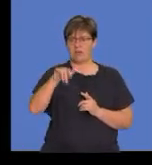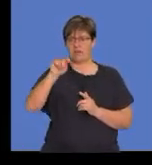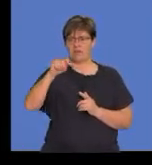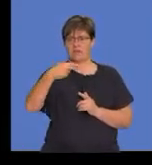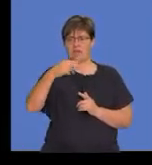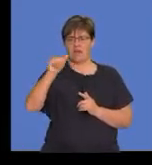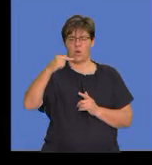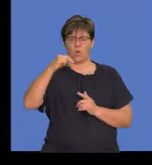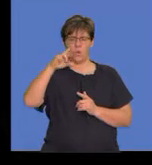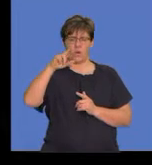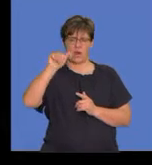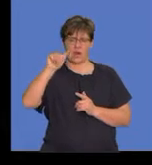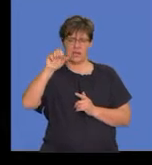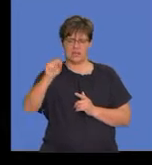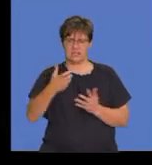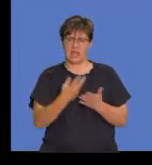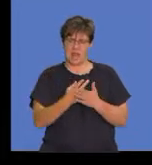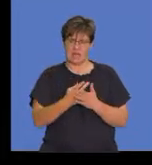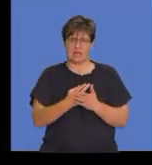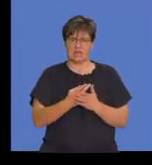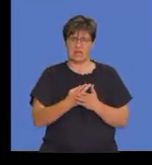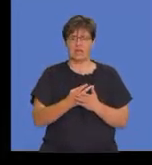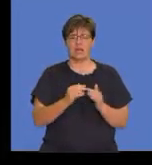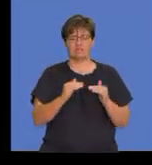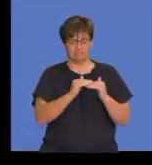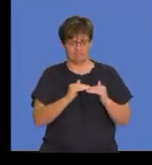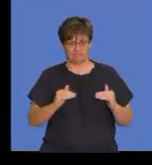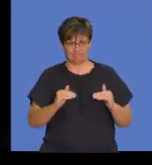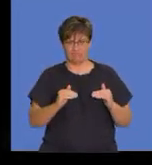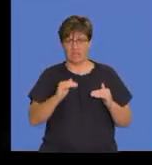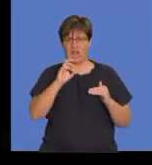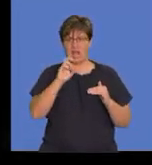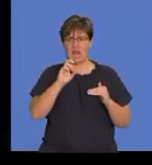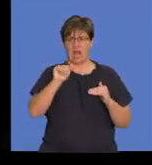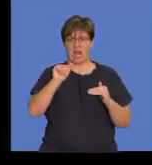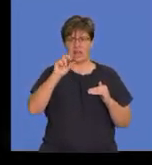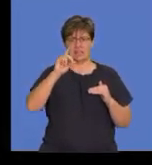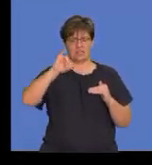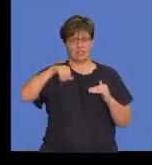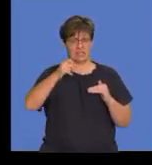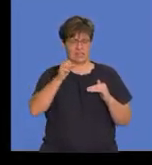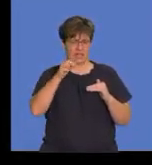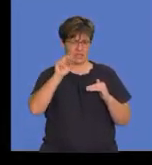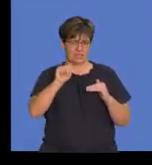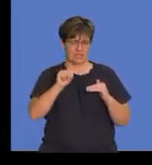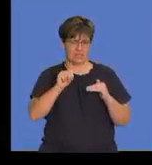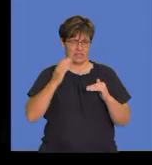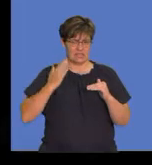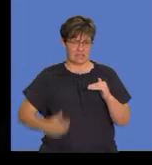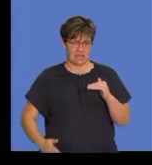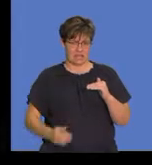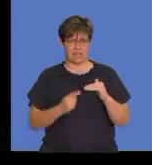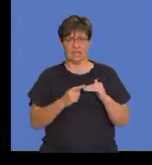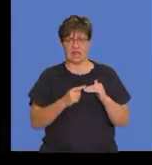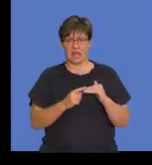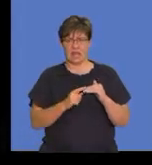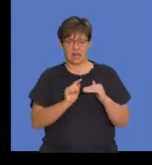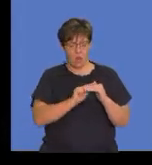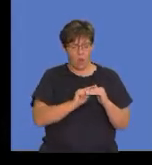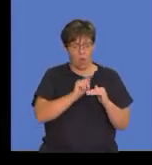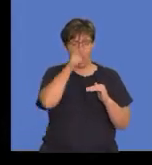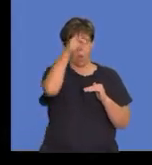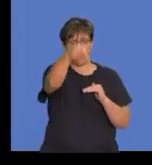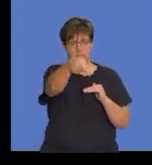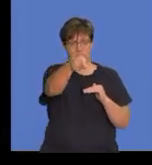an adjacent side, which I will show you at a later stage what it is about. I also have what I call an opposite